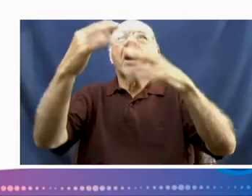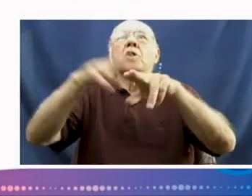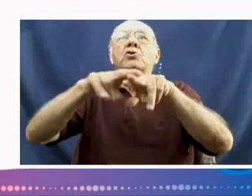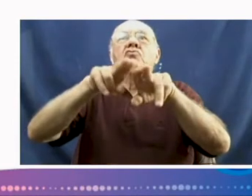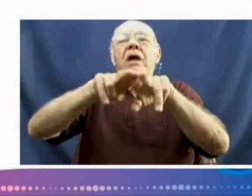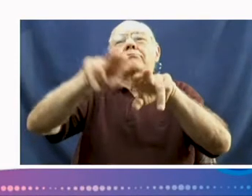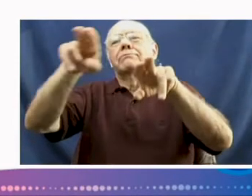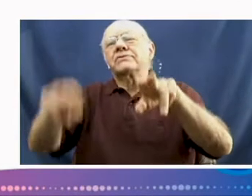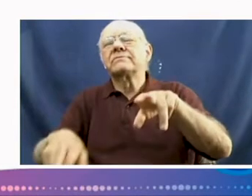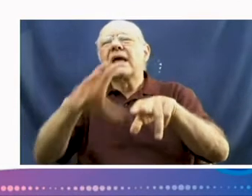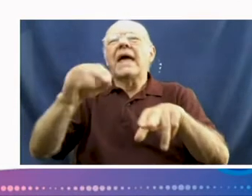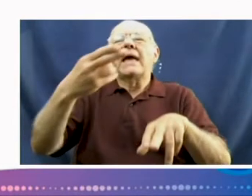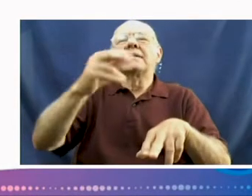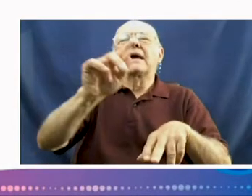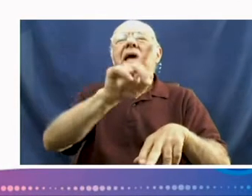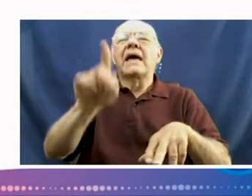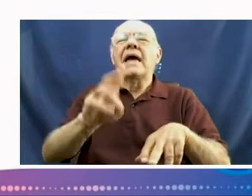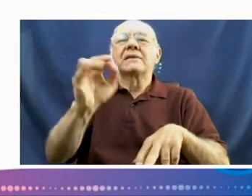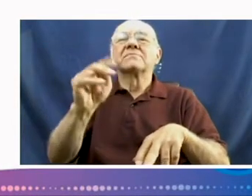scenarios. Thank you.